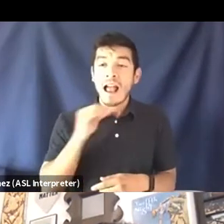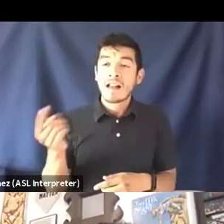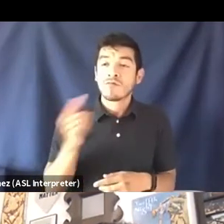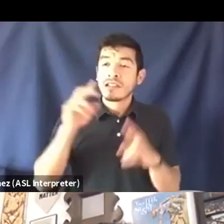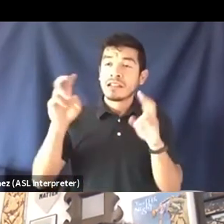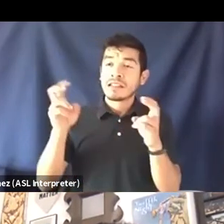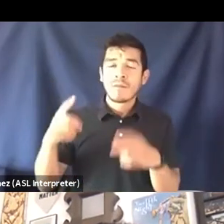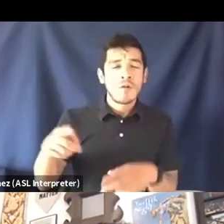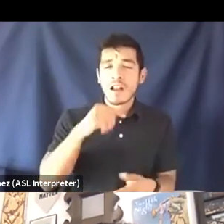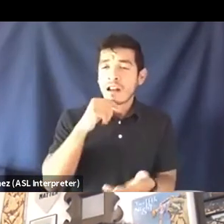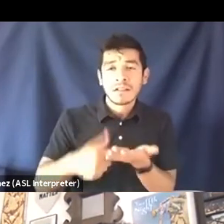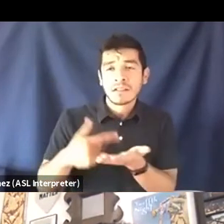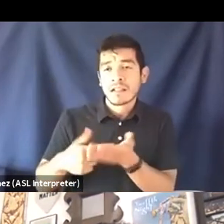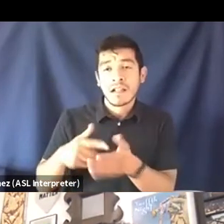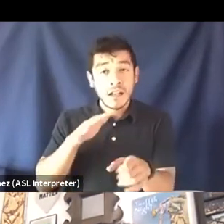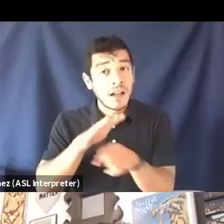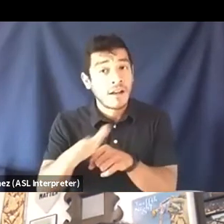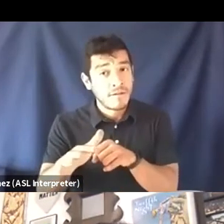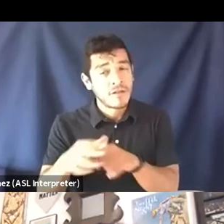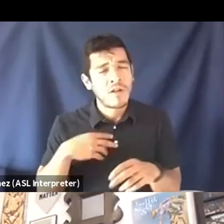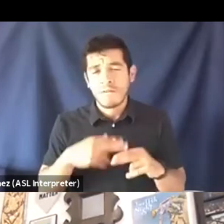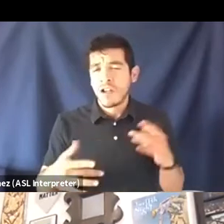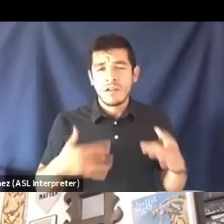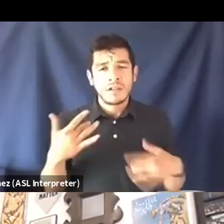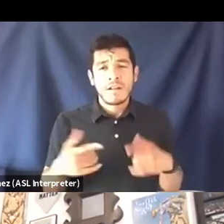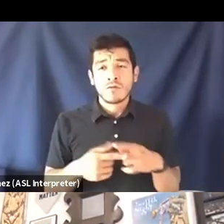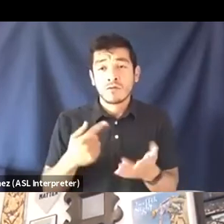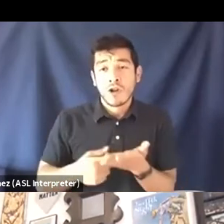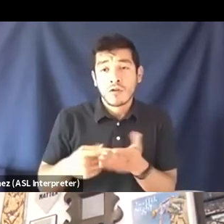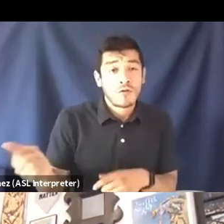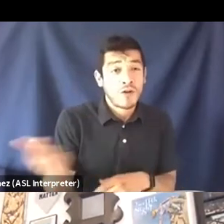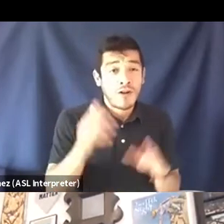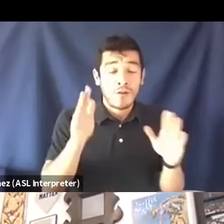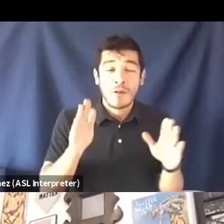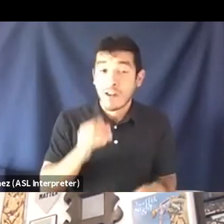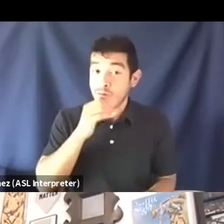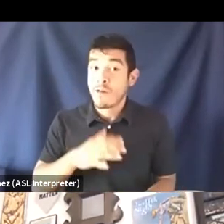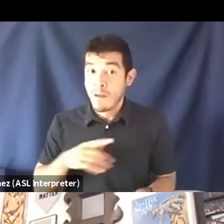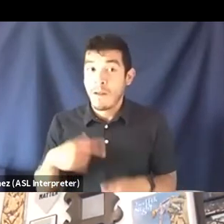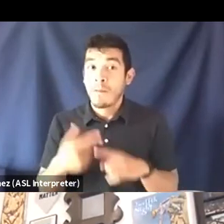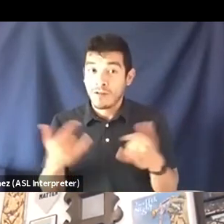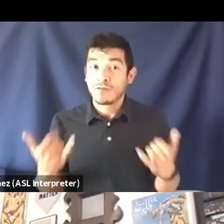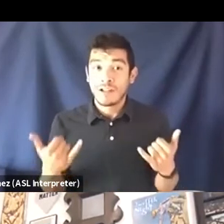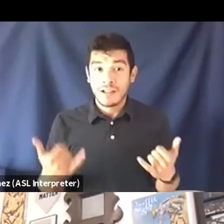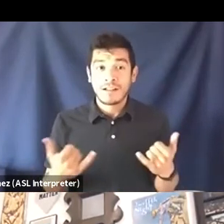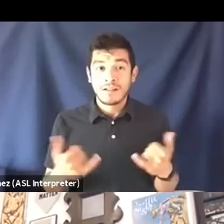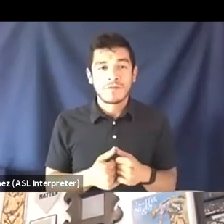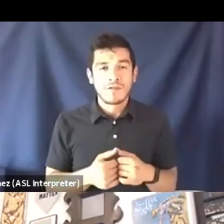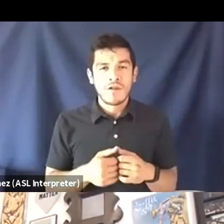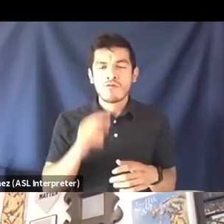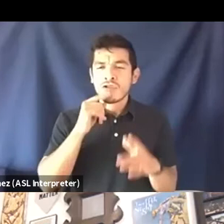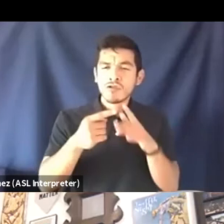not discussed enough. And I'm so excited to get to talk to you amazing ladies about it today. To kick things off